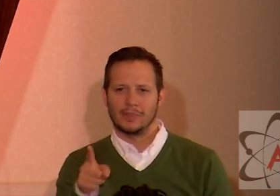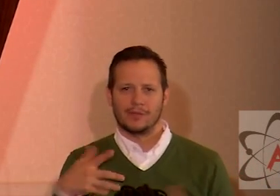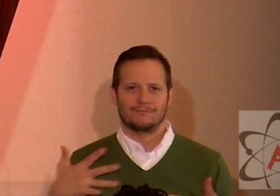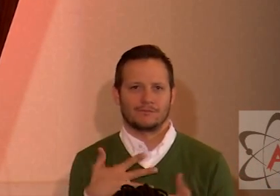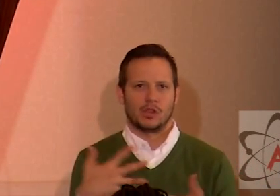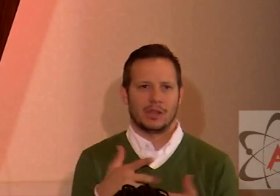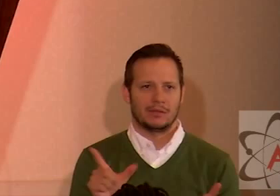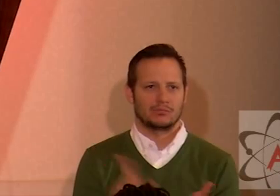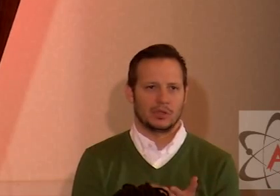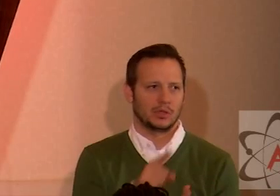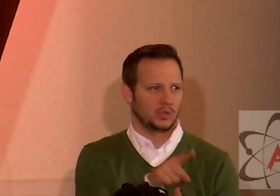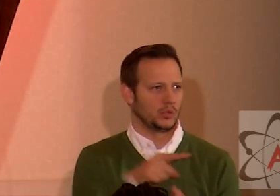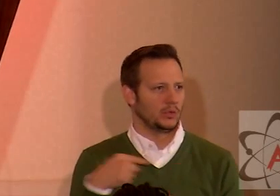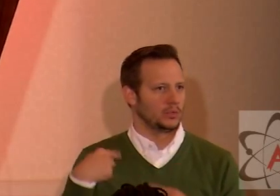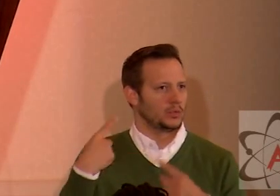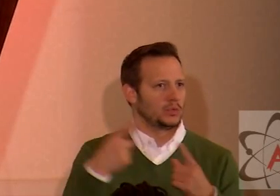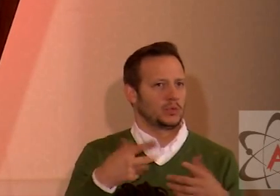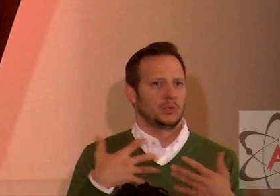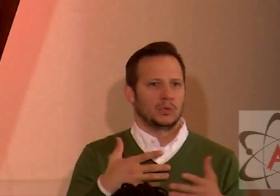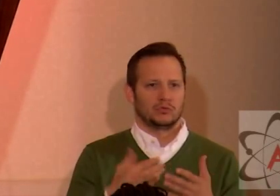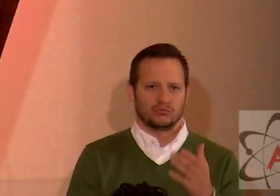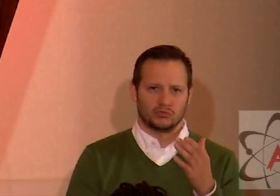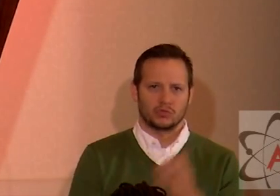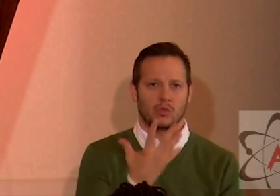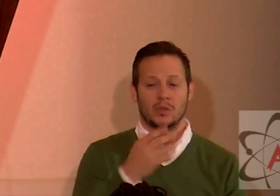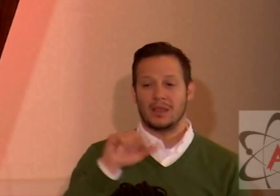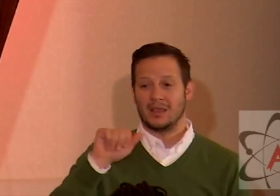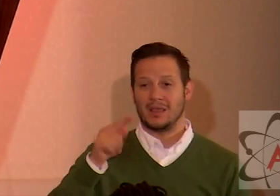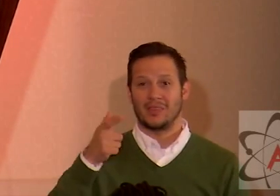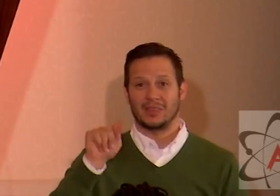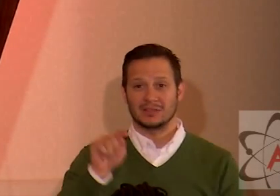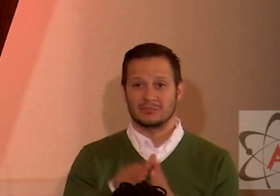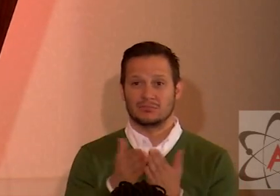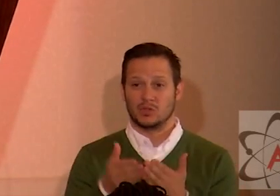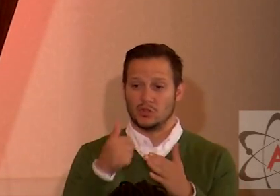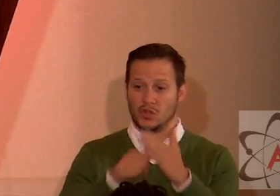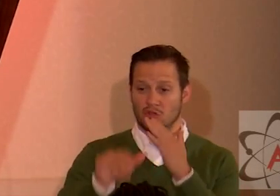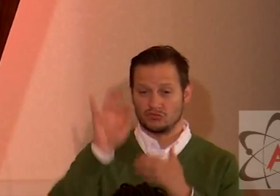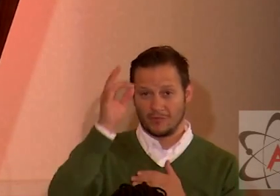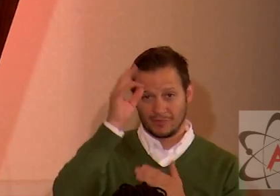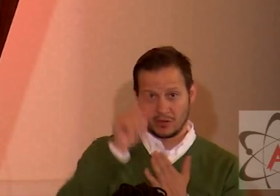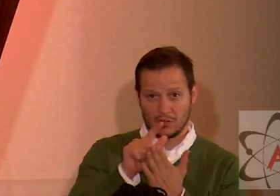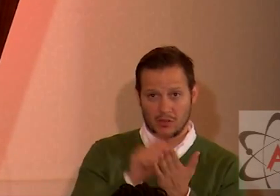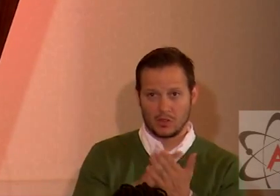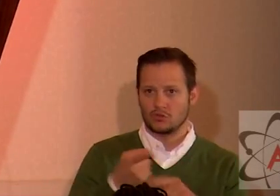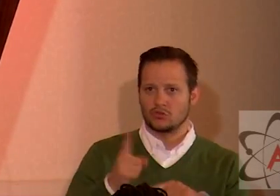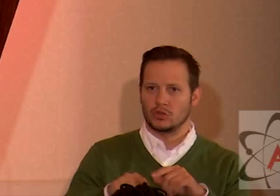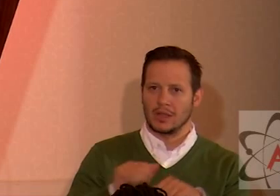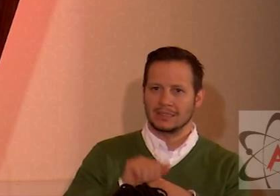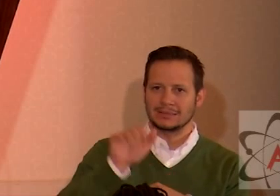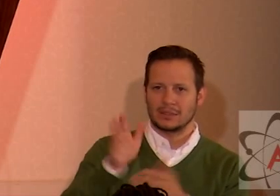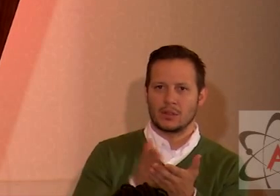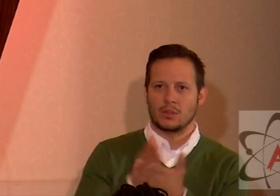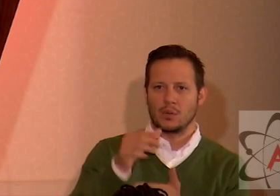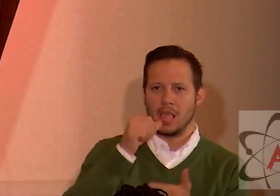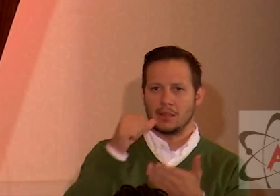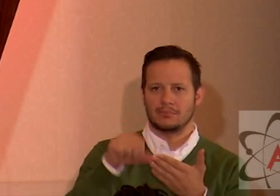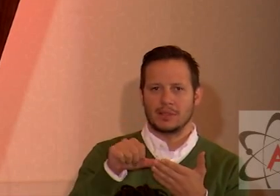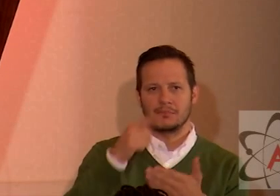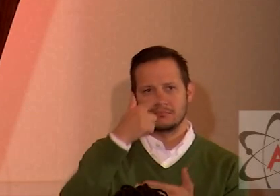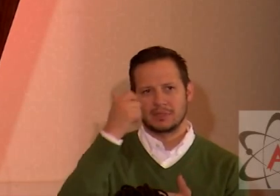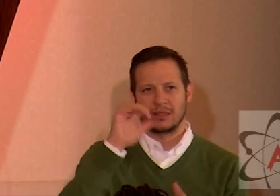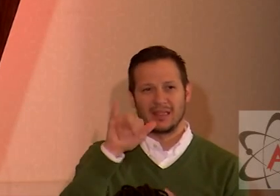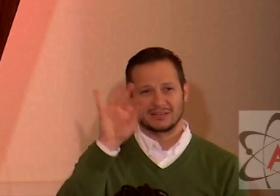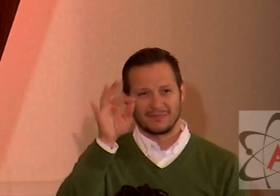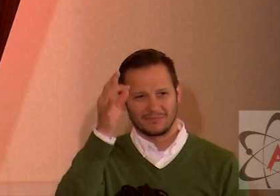it. You've come a long distance from the time when an atheist book under federal law could not be sent through the mail because it would be a